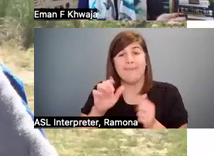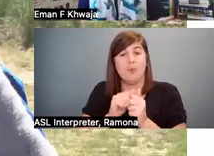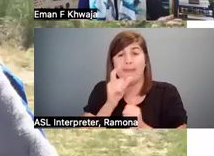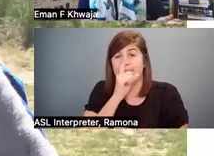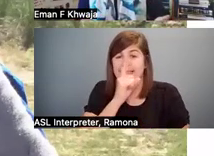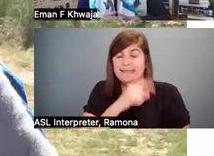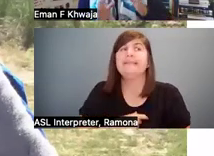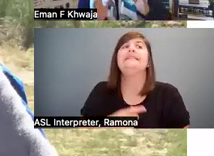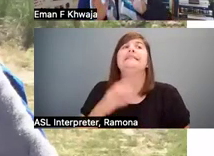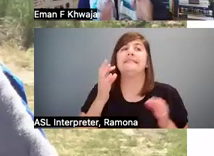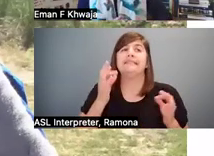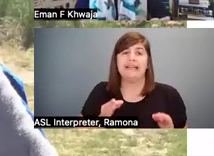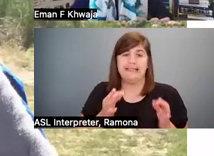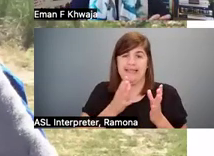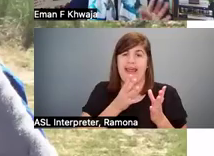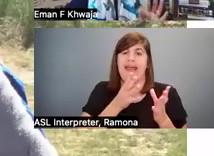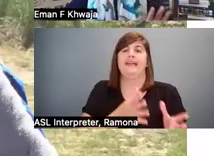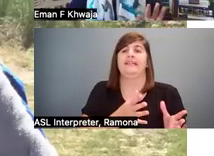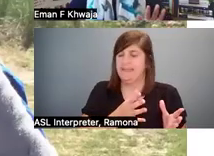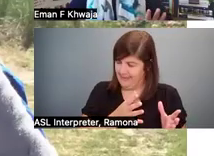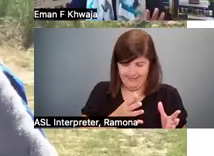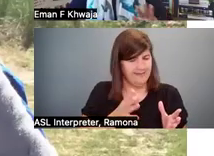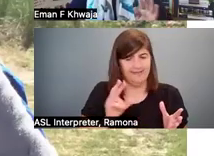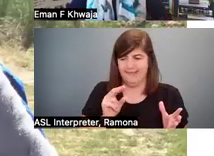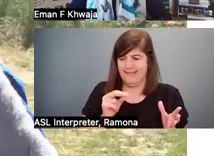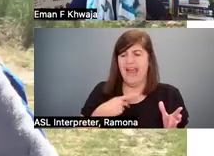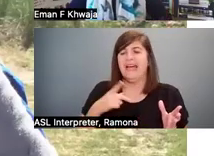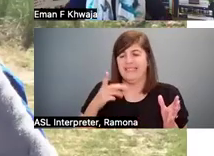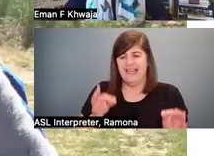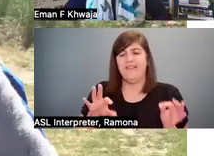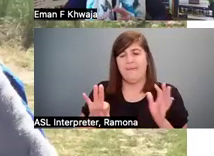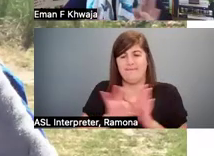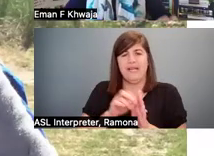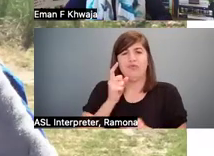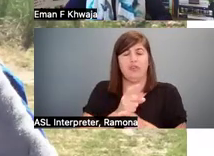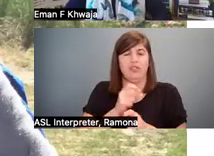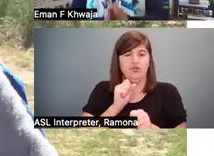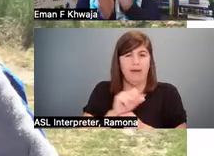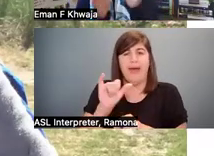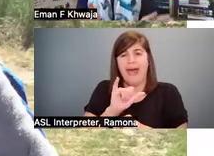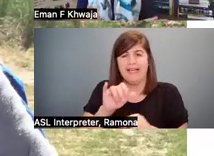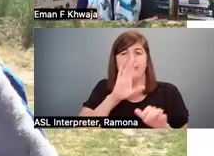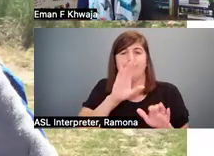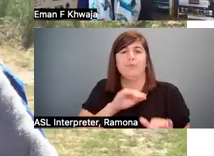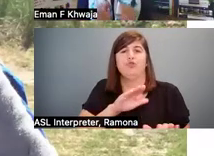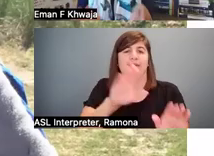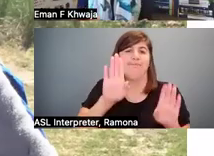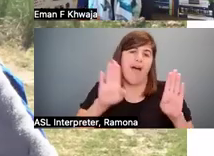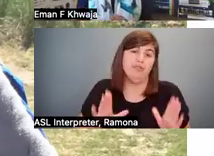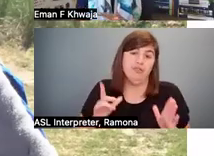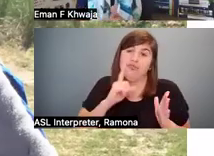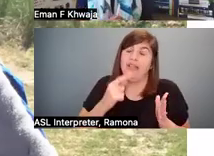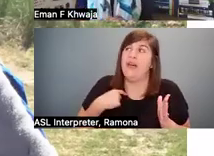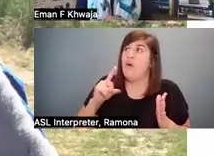decided I hated that. I definitely picked the right job as a marine biologist. I only really want to research things in